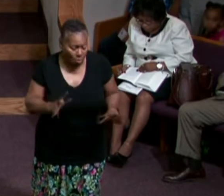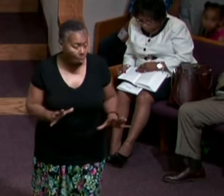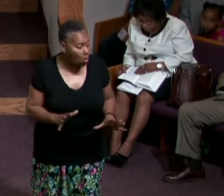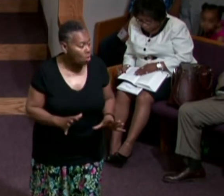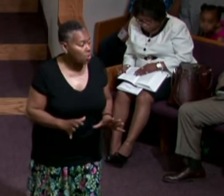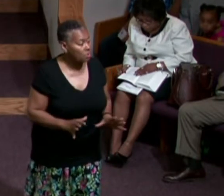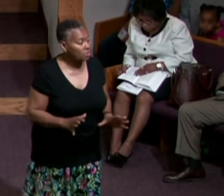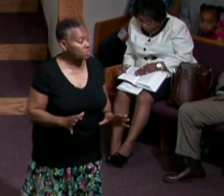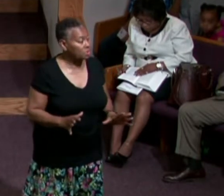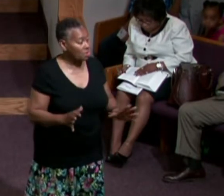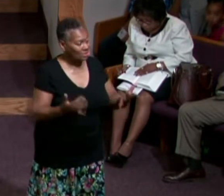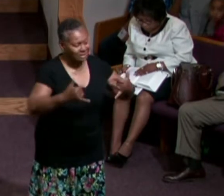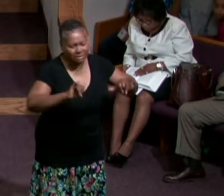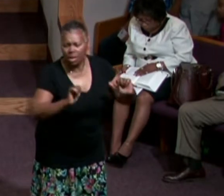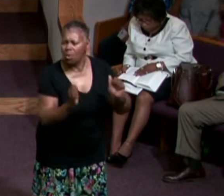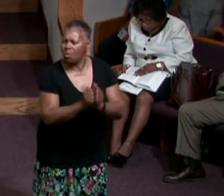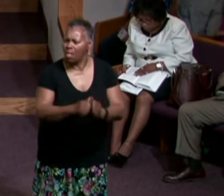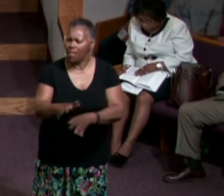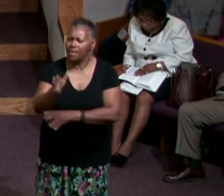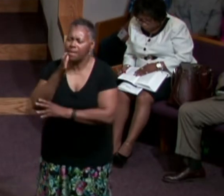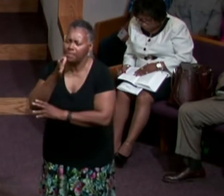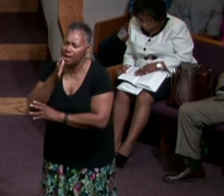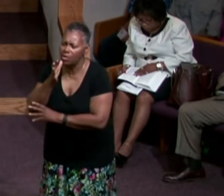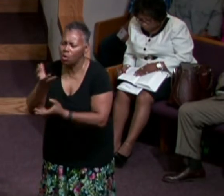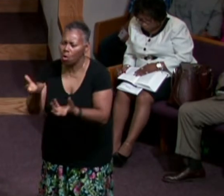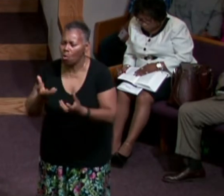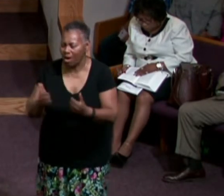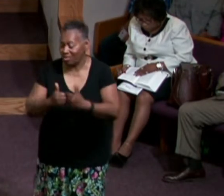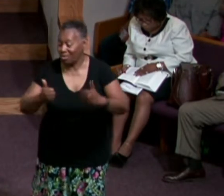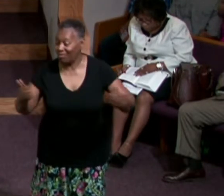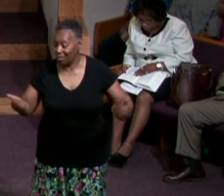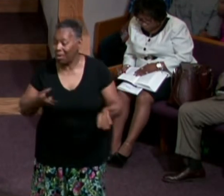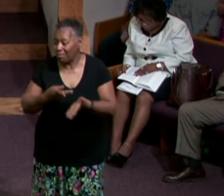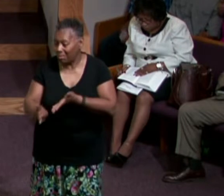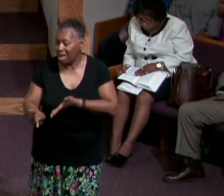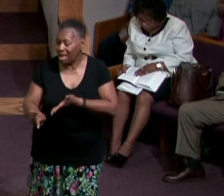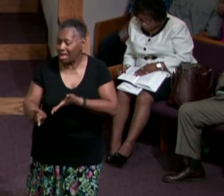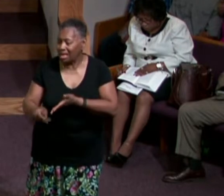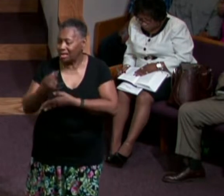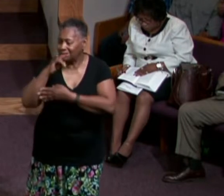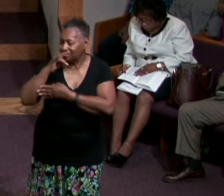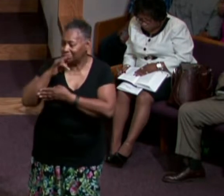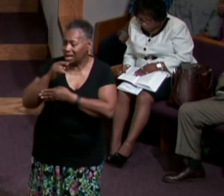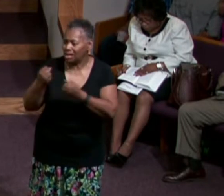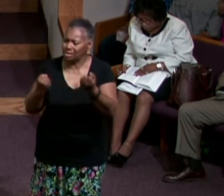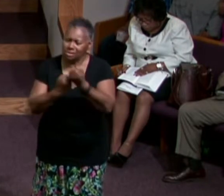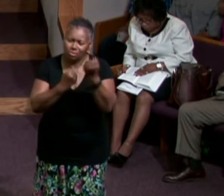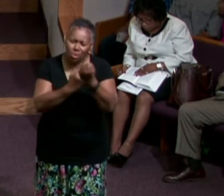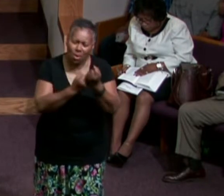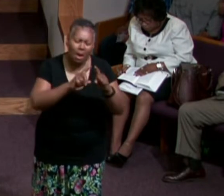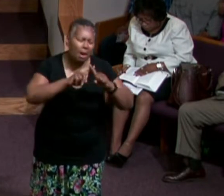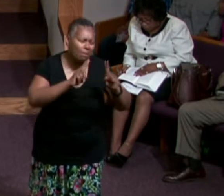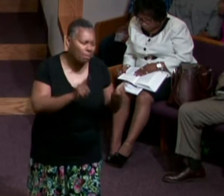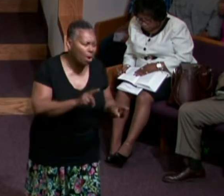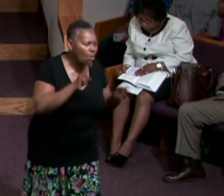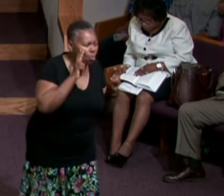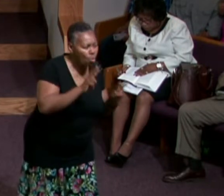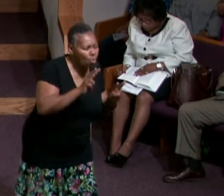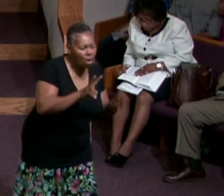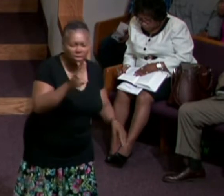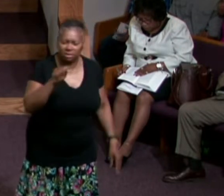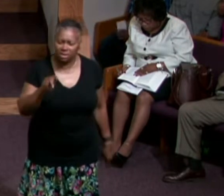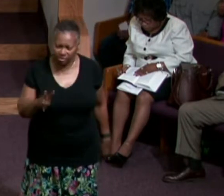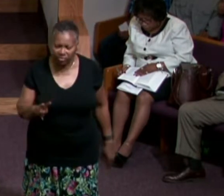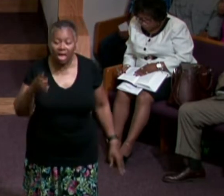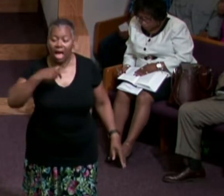mother, or they simply wanted to avoid paying child support. However, after watching enough shows,